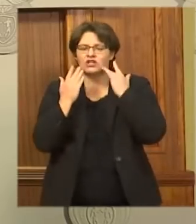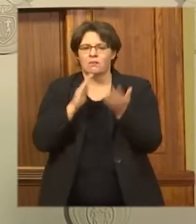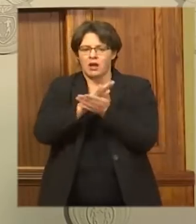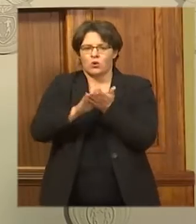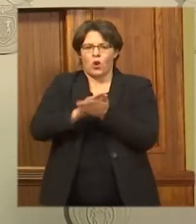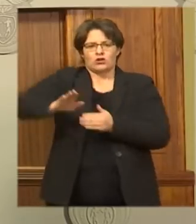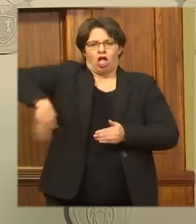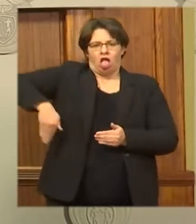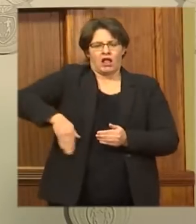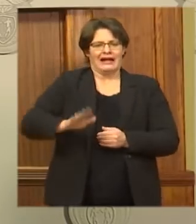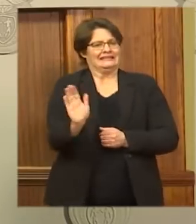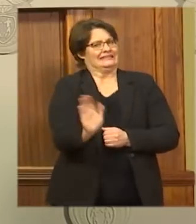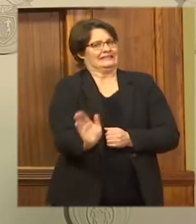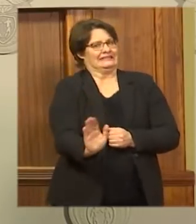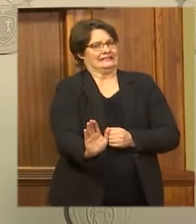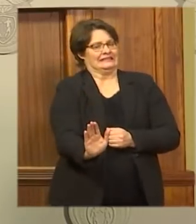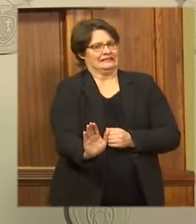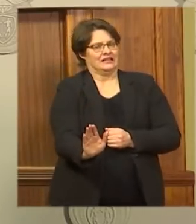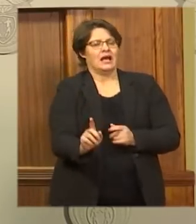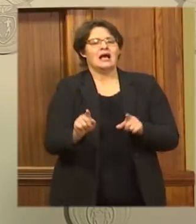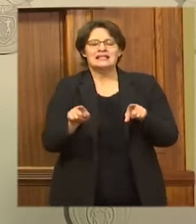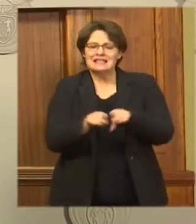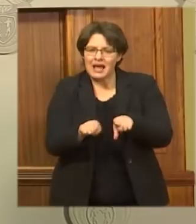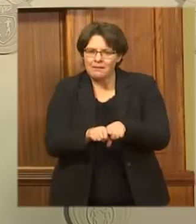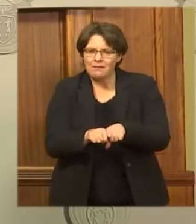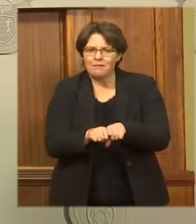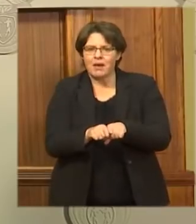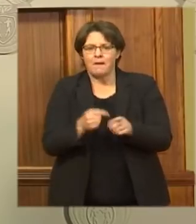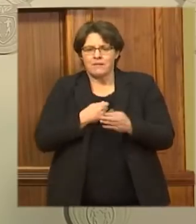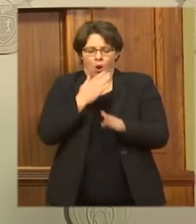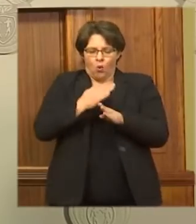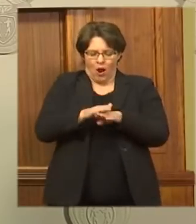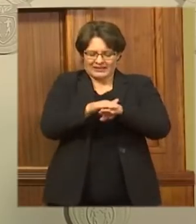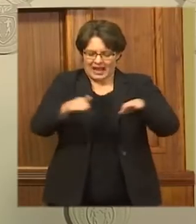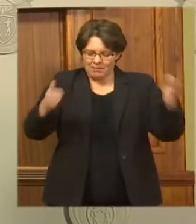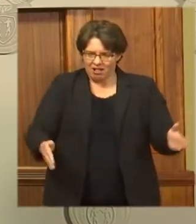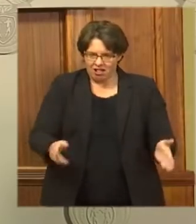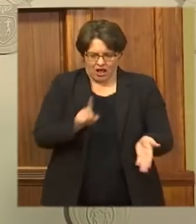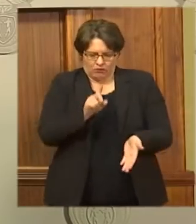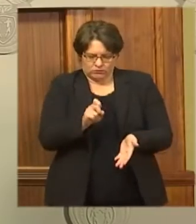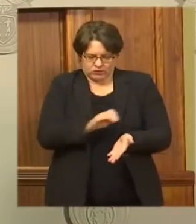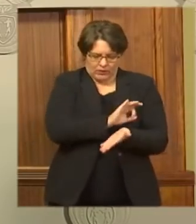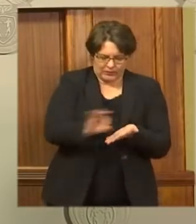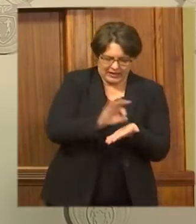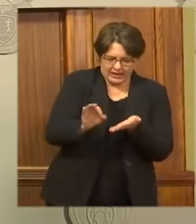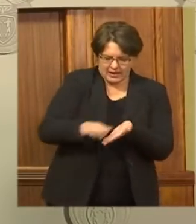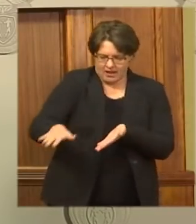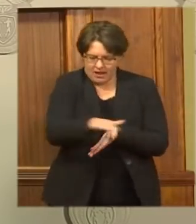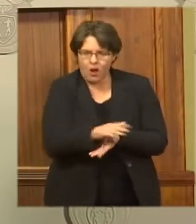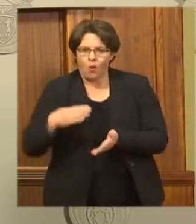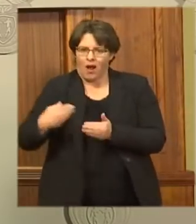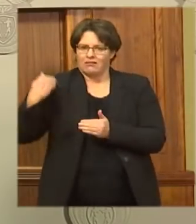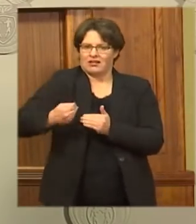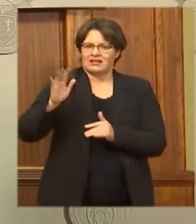hands and clean and sanitize surfaces that we touch